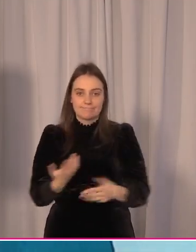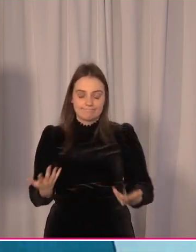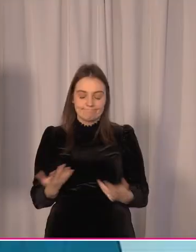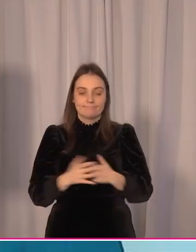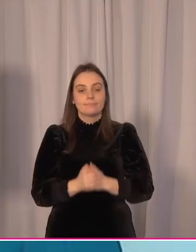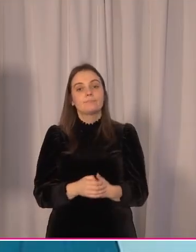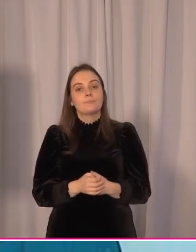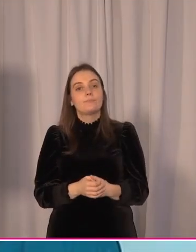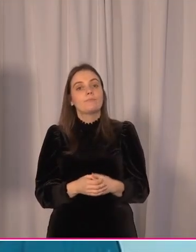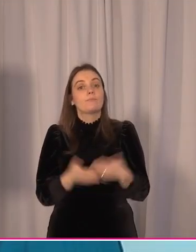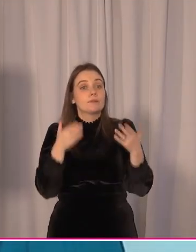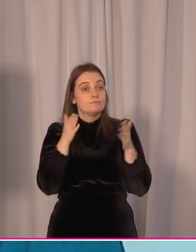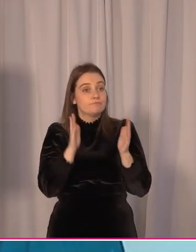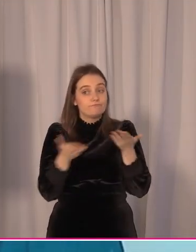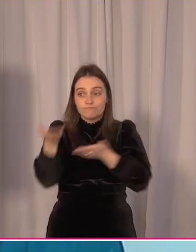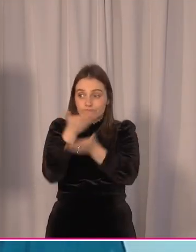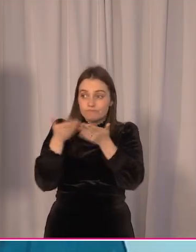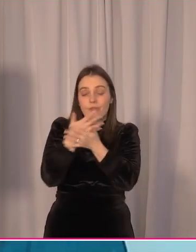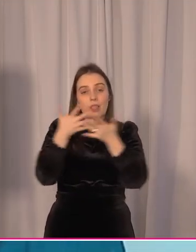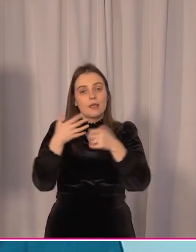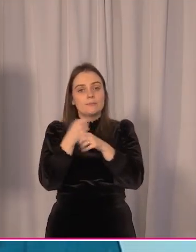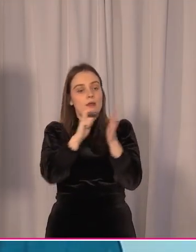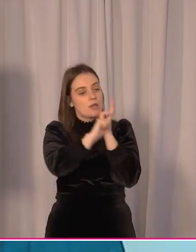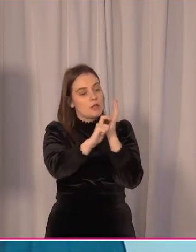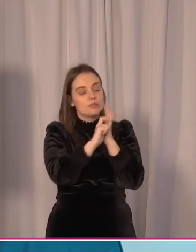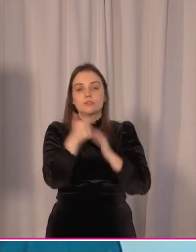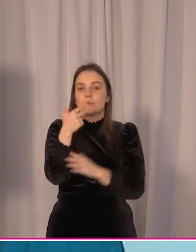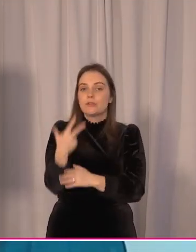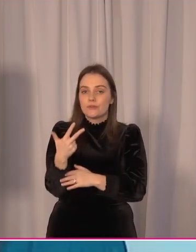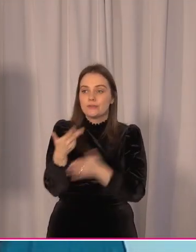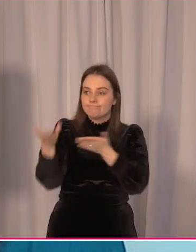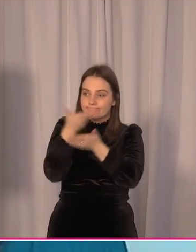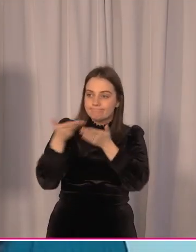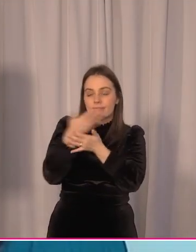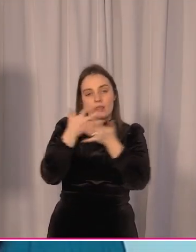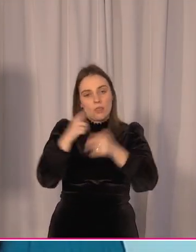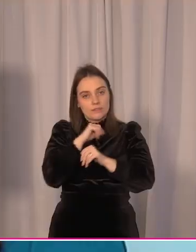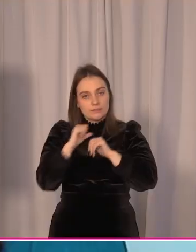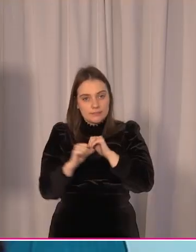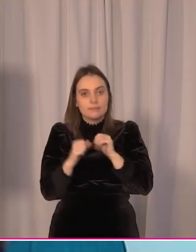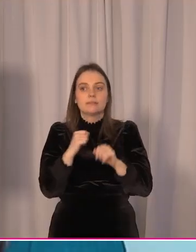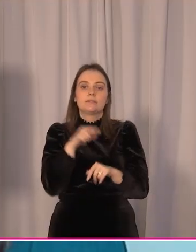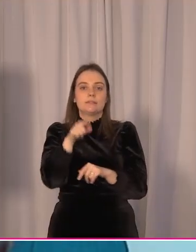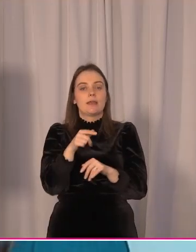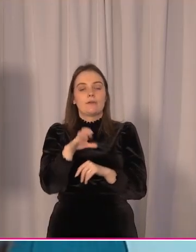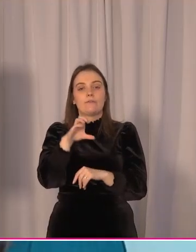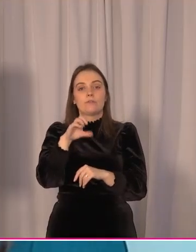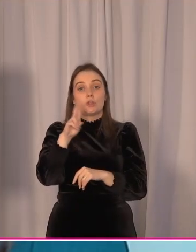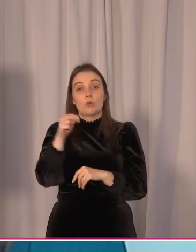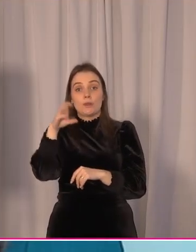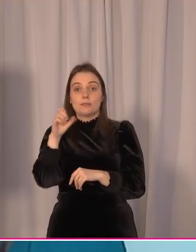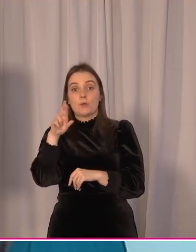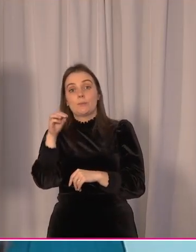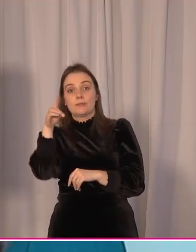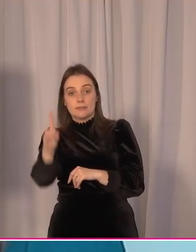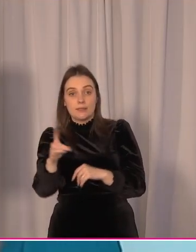Obviously, we were talking a lot today about Article 23 of the Convention, but this